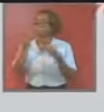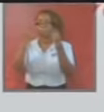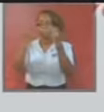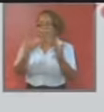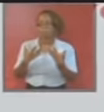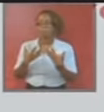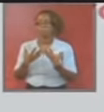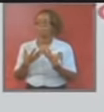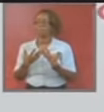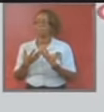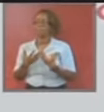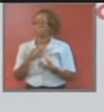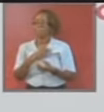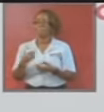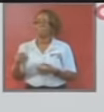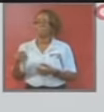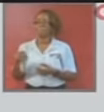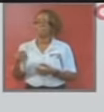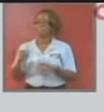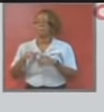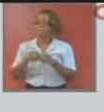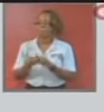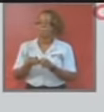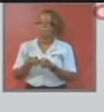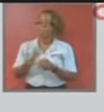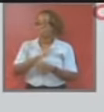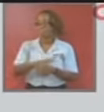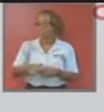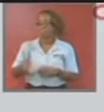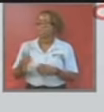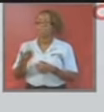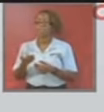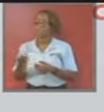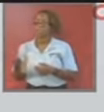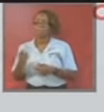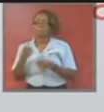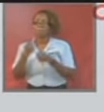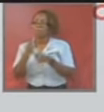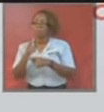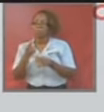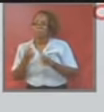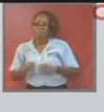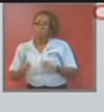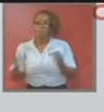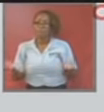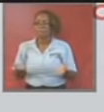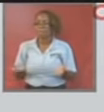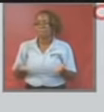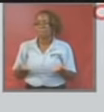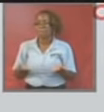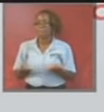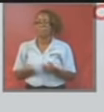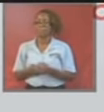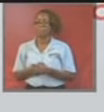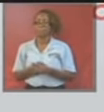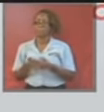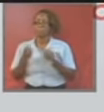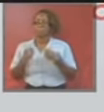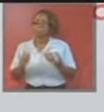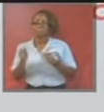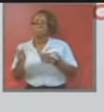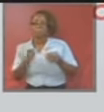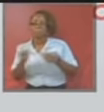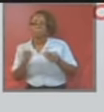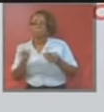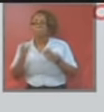and Tobago to ensure that we proactively manage COVID-19 and that we're continuously being ahead of the